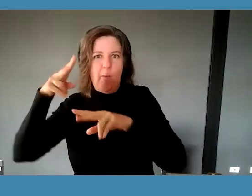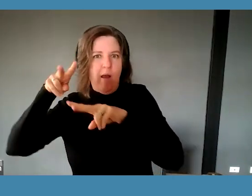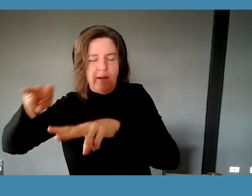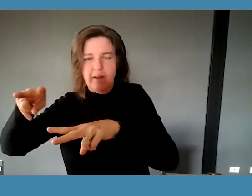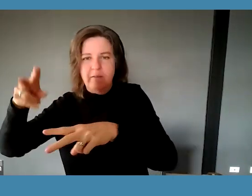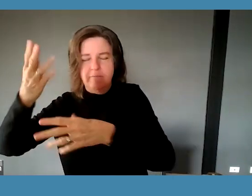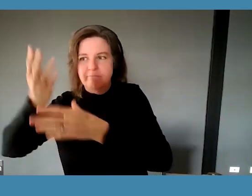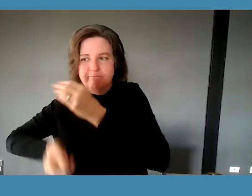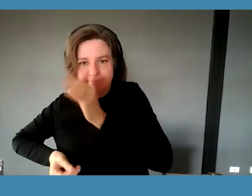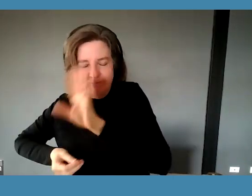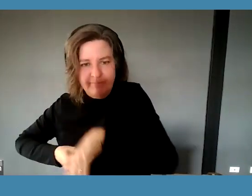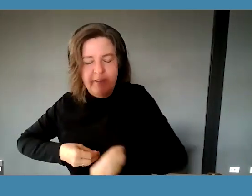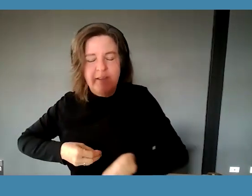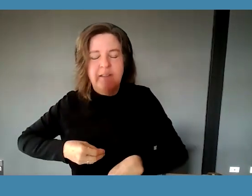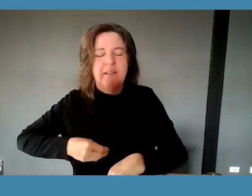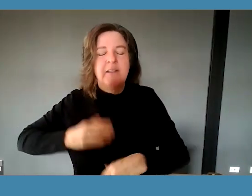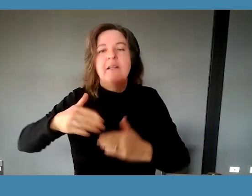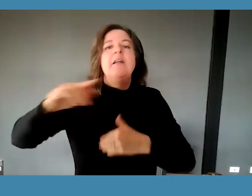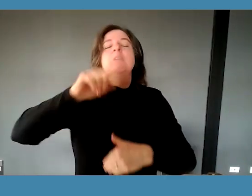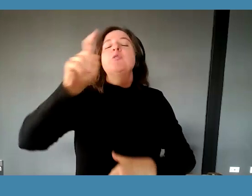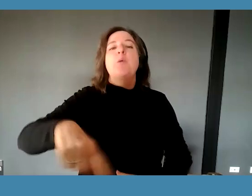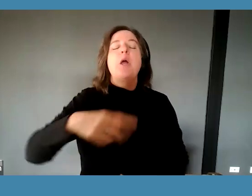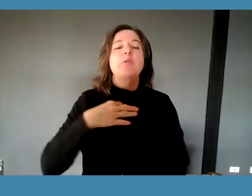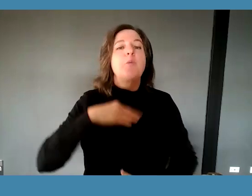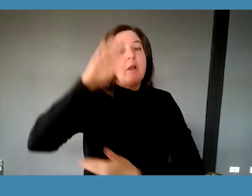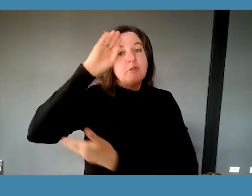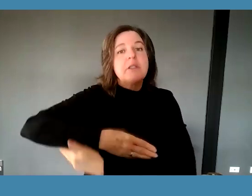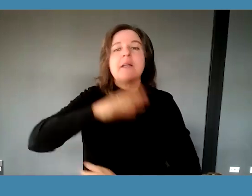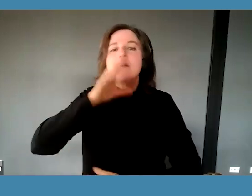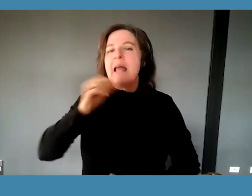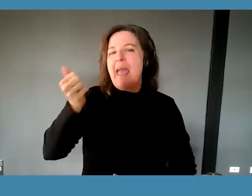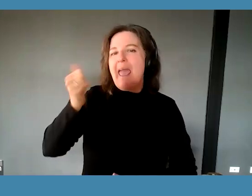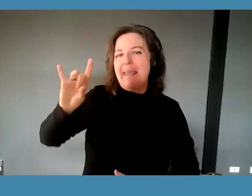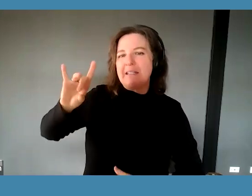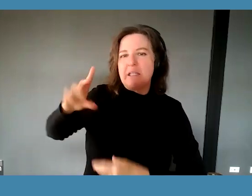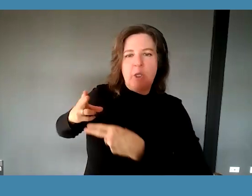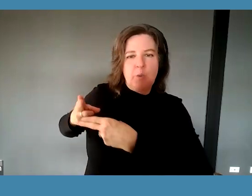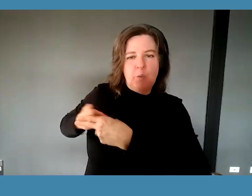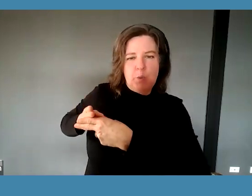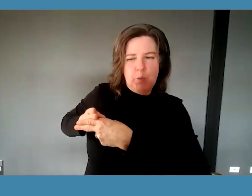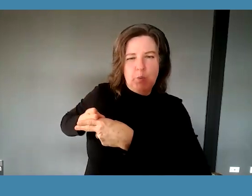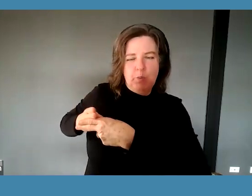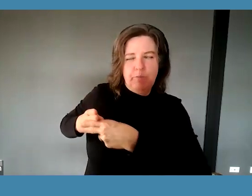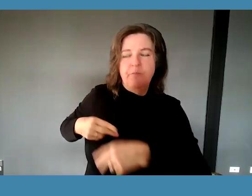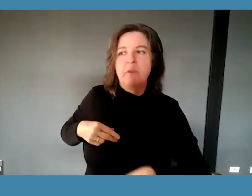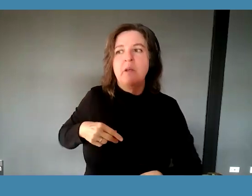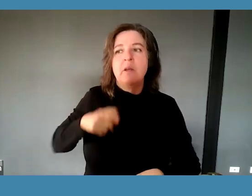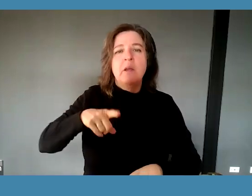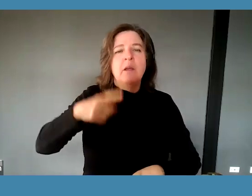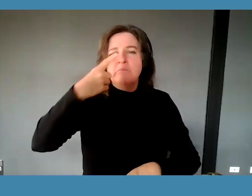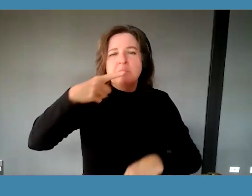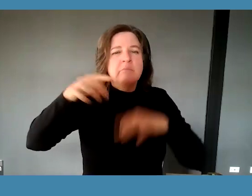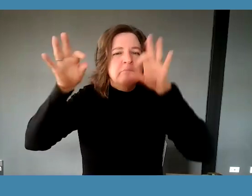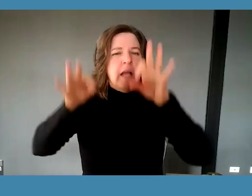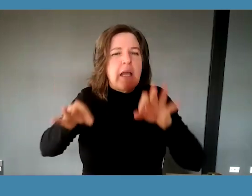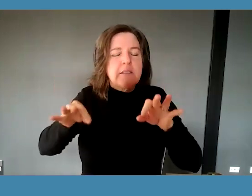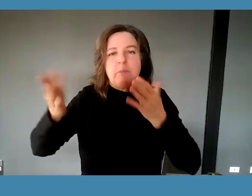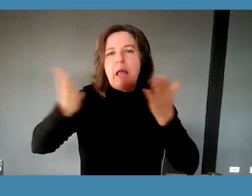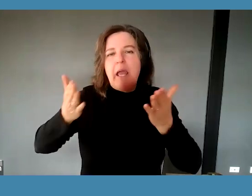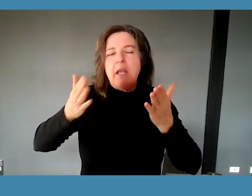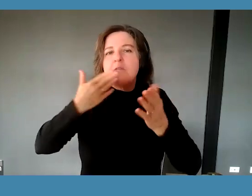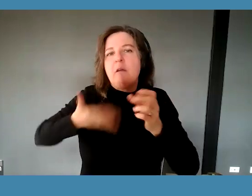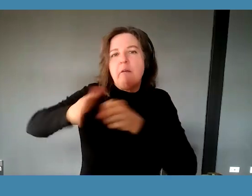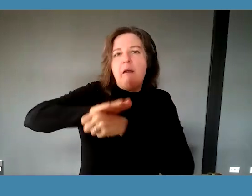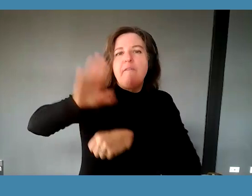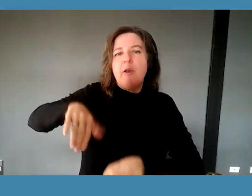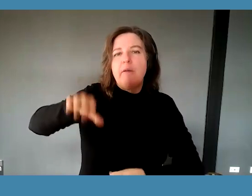son will be 18 soon. Can you please explain the services that are covered by Medicaid long-term waiver?